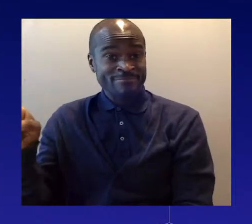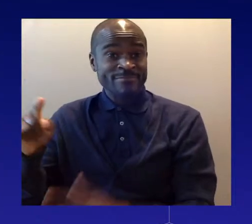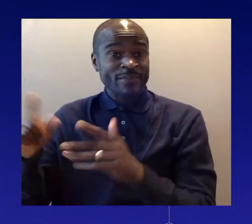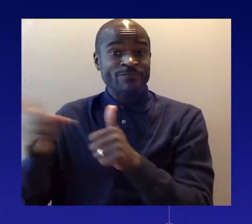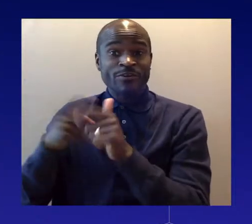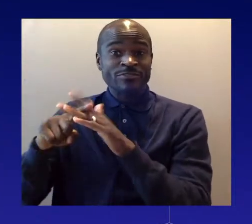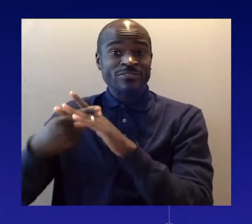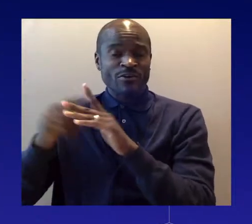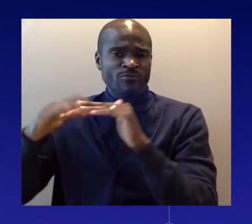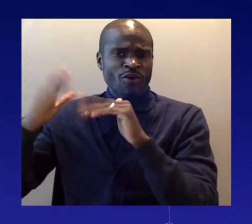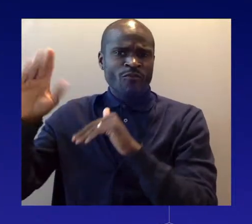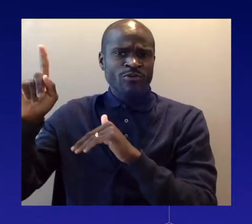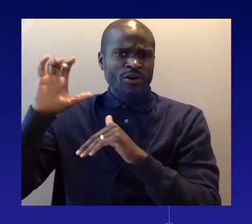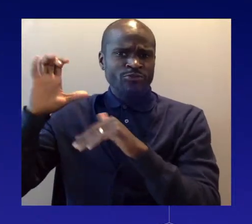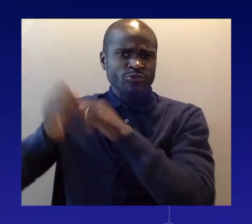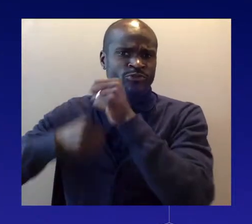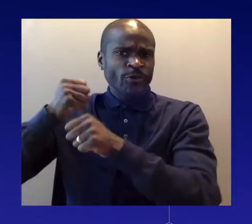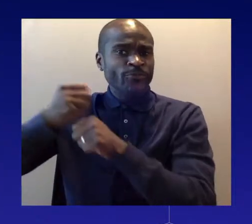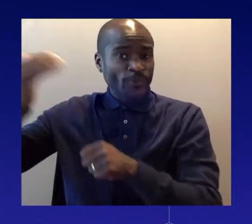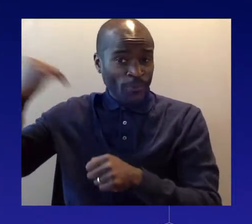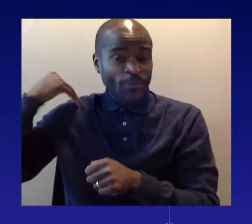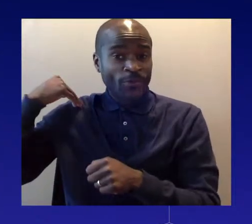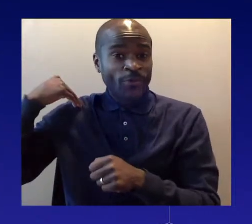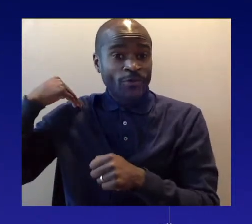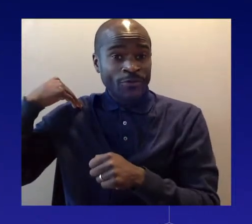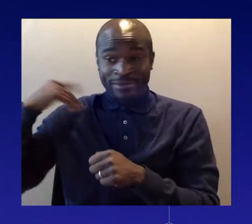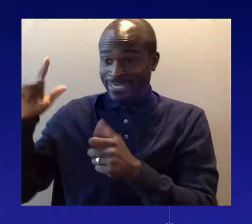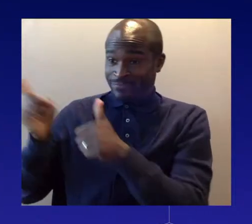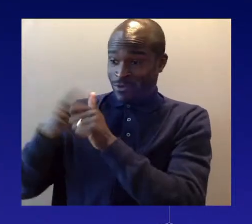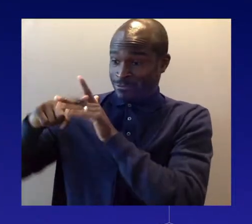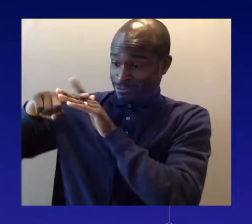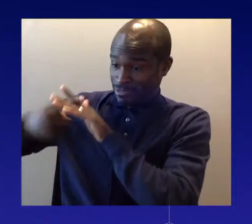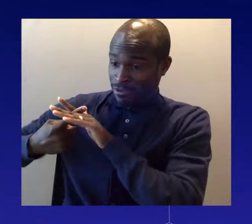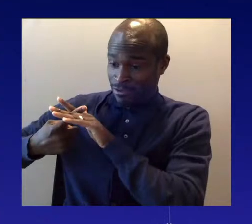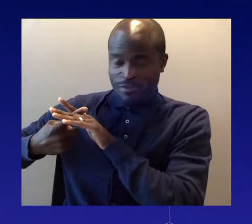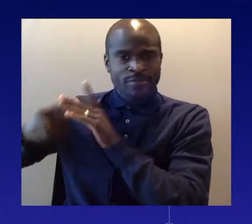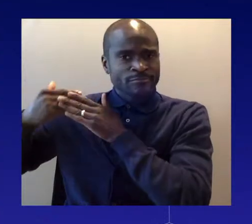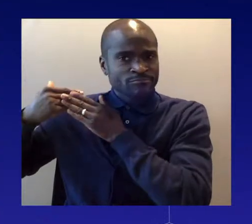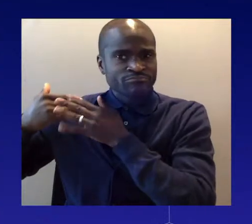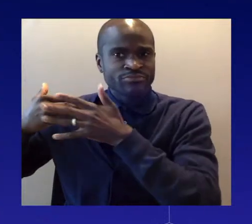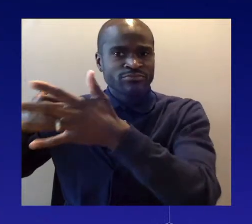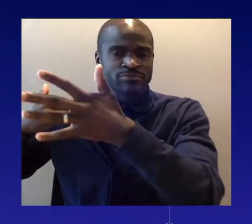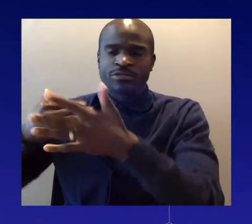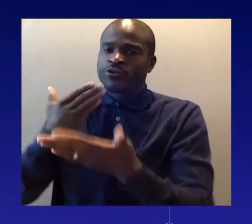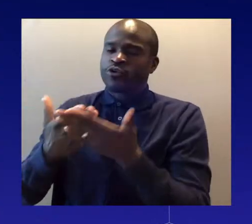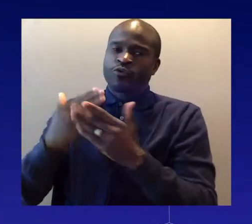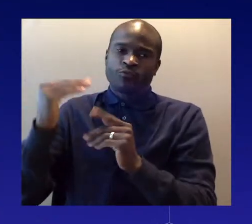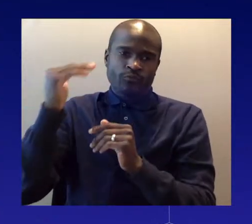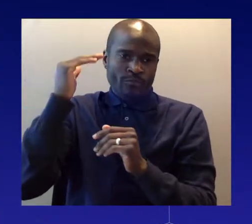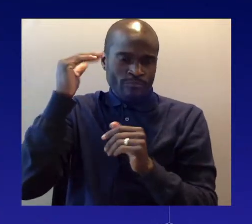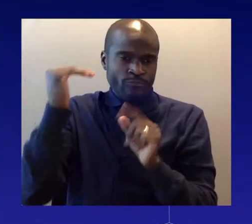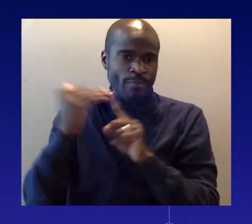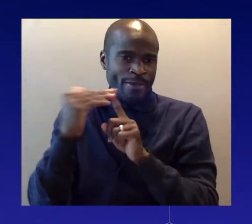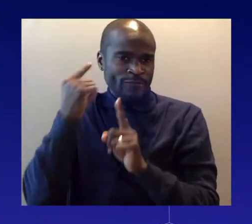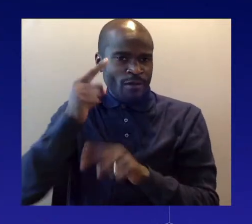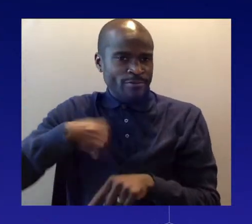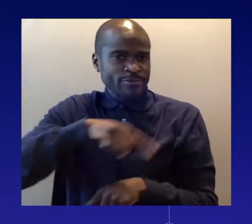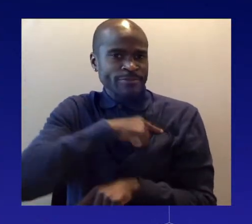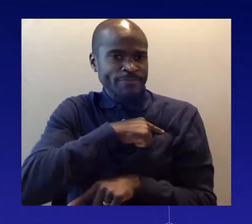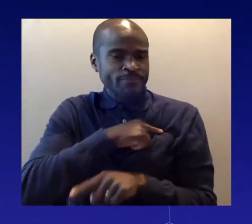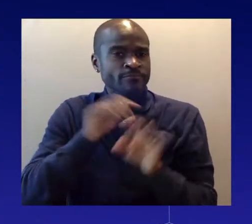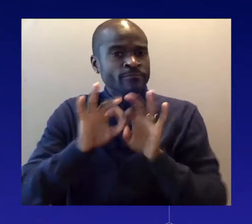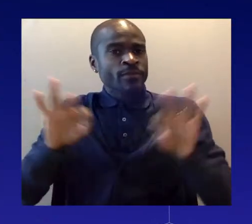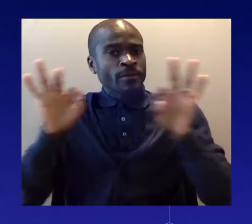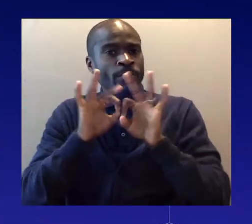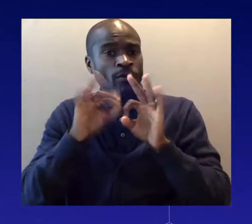with equivalent urgency today. This month serves as a powerful reminder of the importance of recognizing and